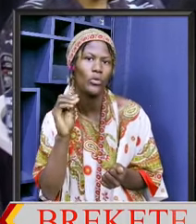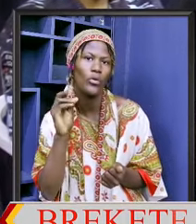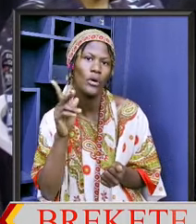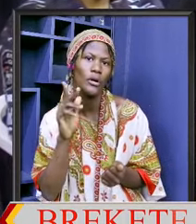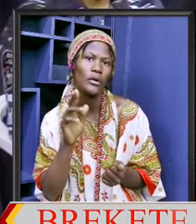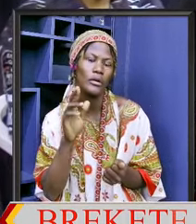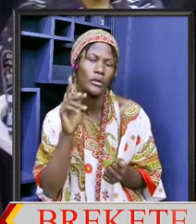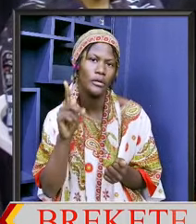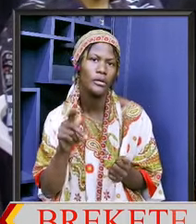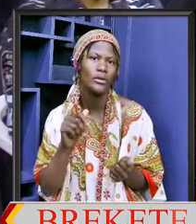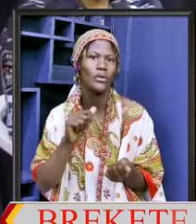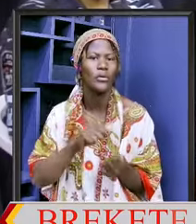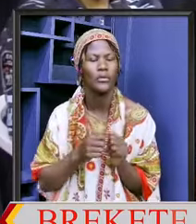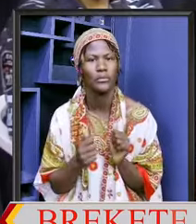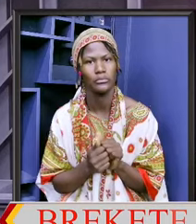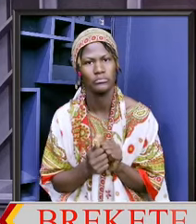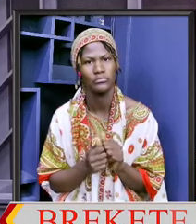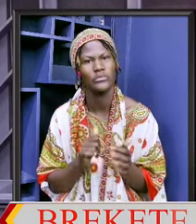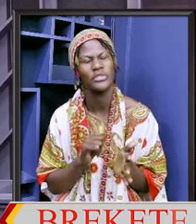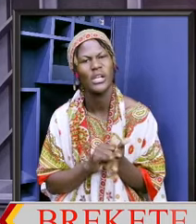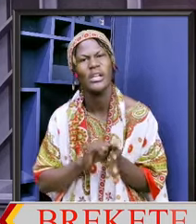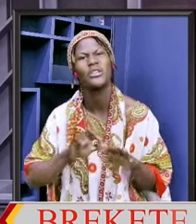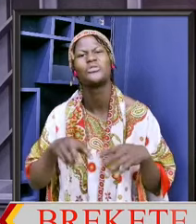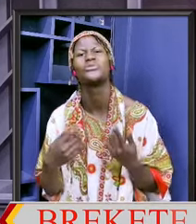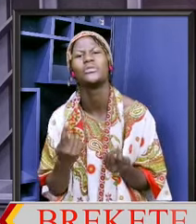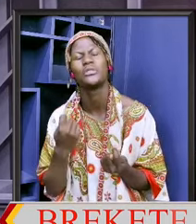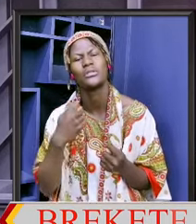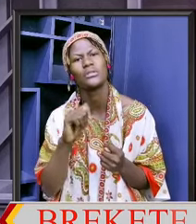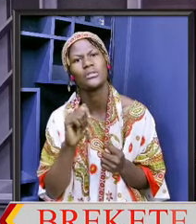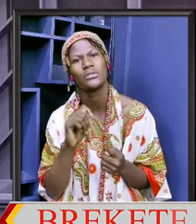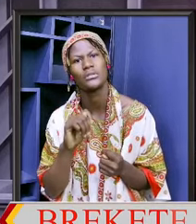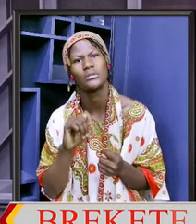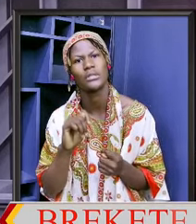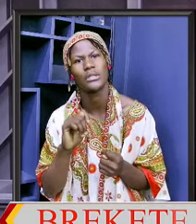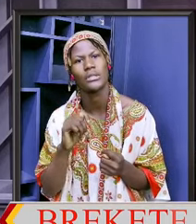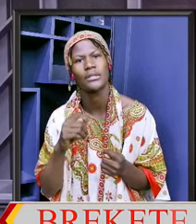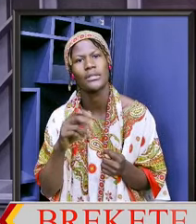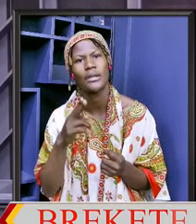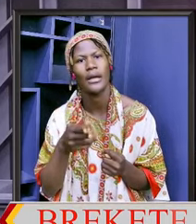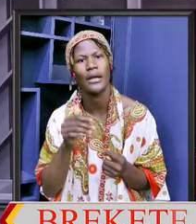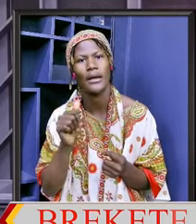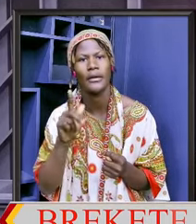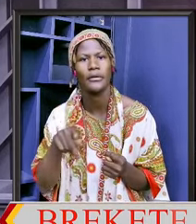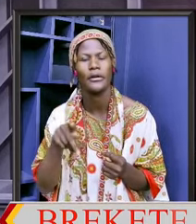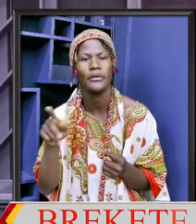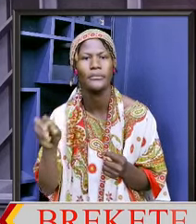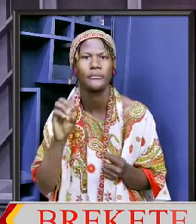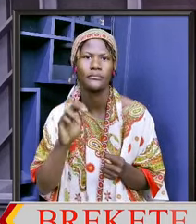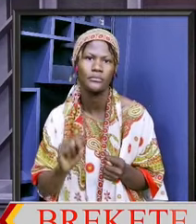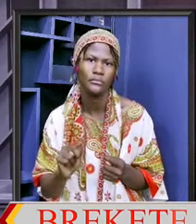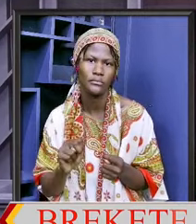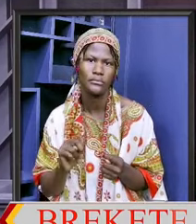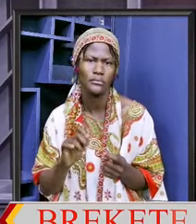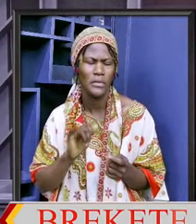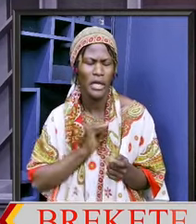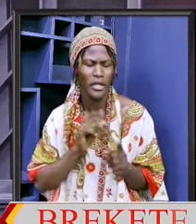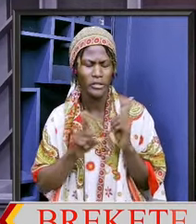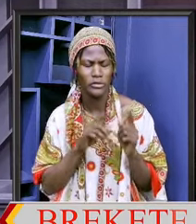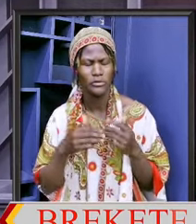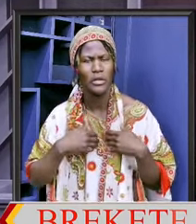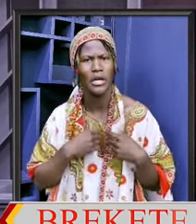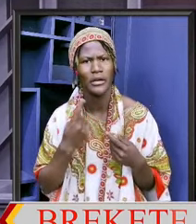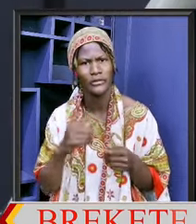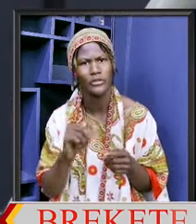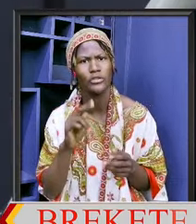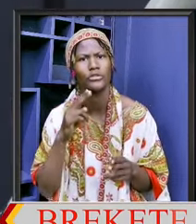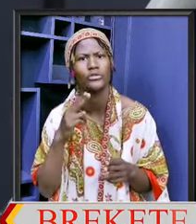Now that's very day, now if this thing happened. So if you imagine waiting at the pass through, because I call this, I get this number. When I come, I